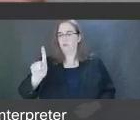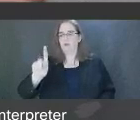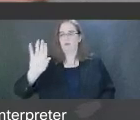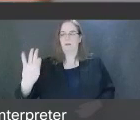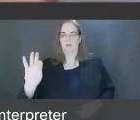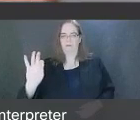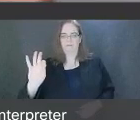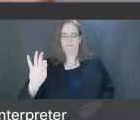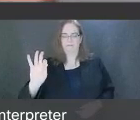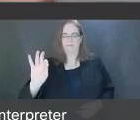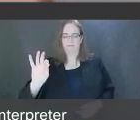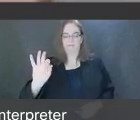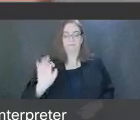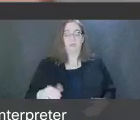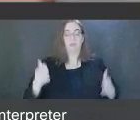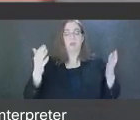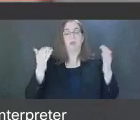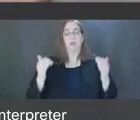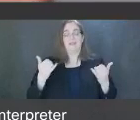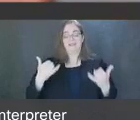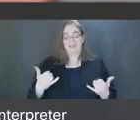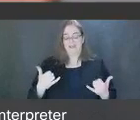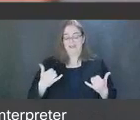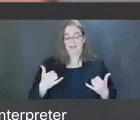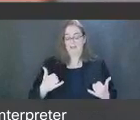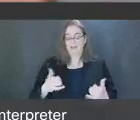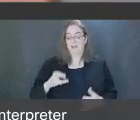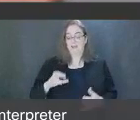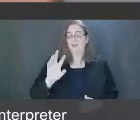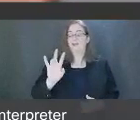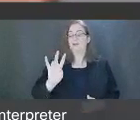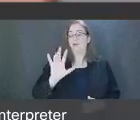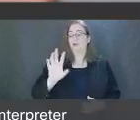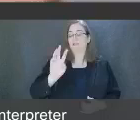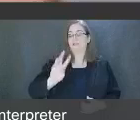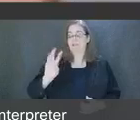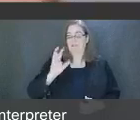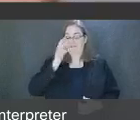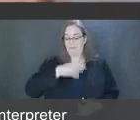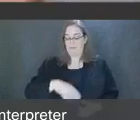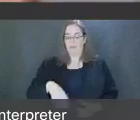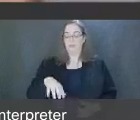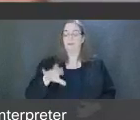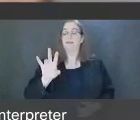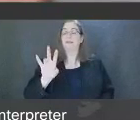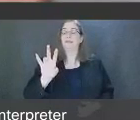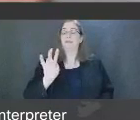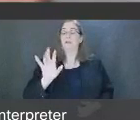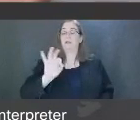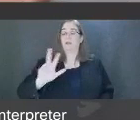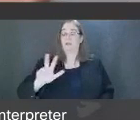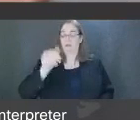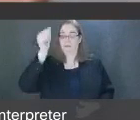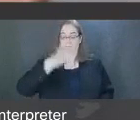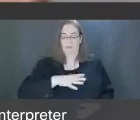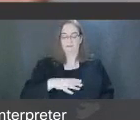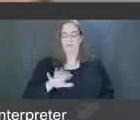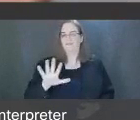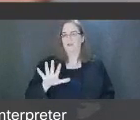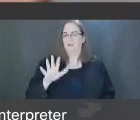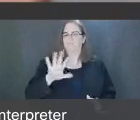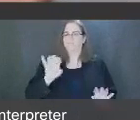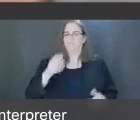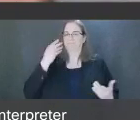www.montcopa.org/COVID-19. Today we have 766 females, 793 males, and 5